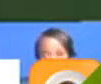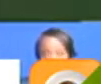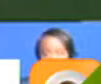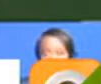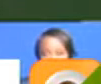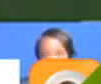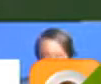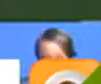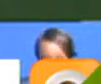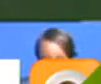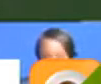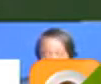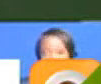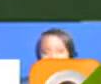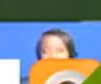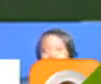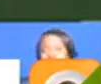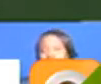making